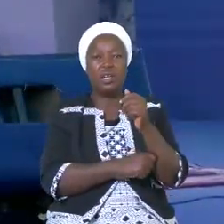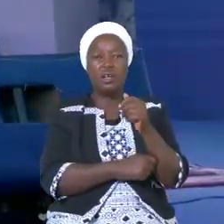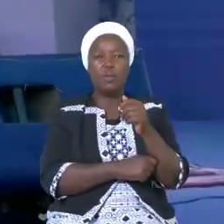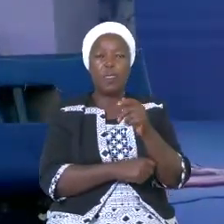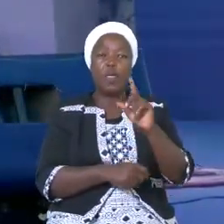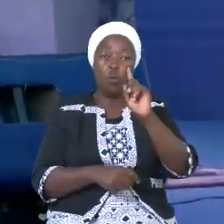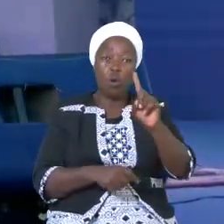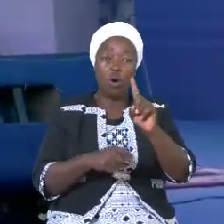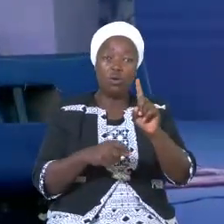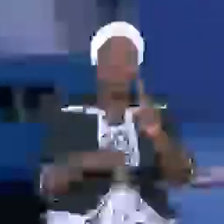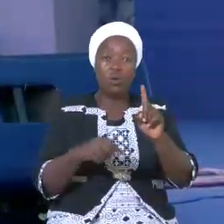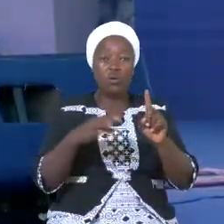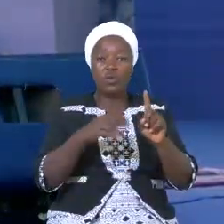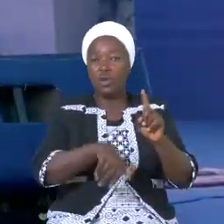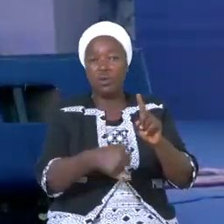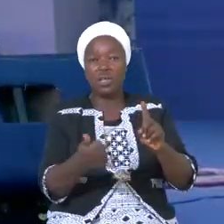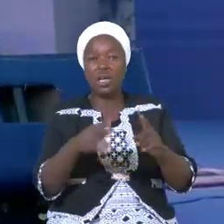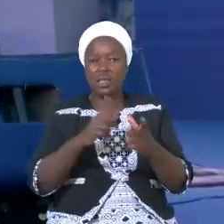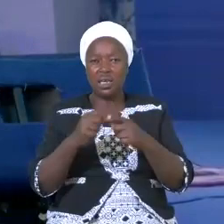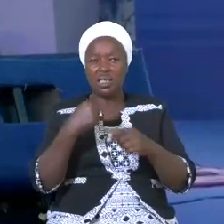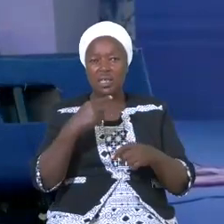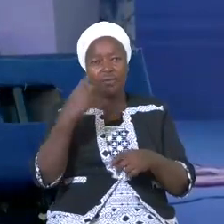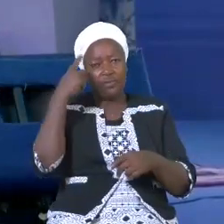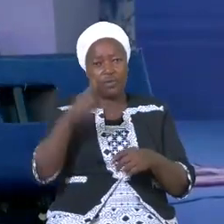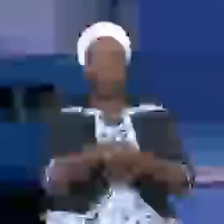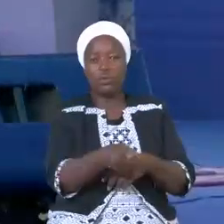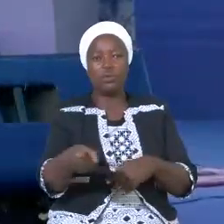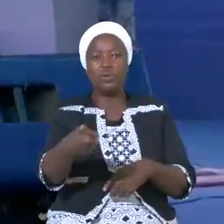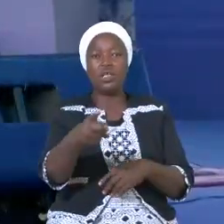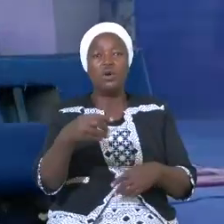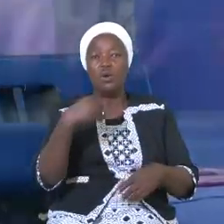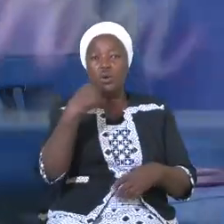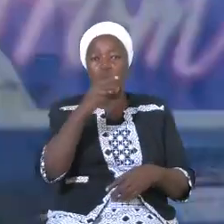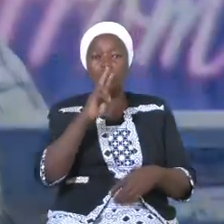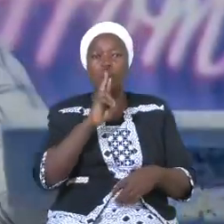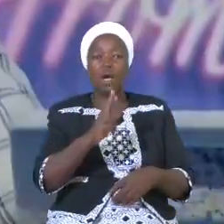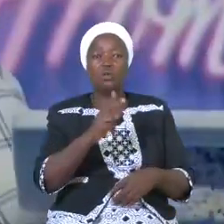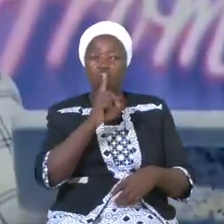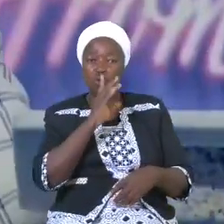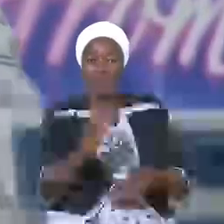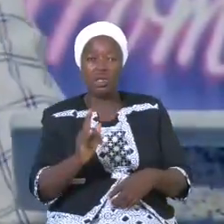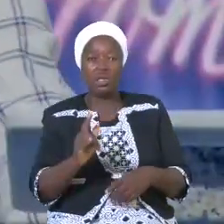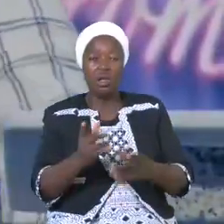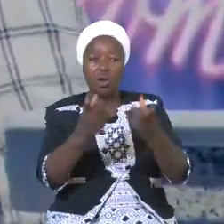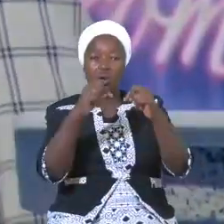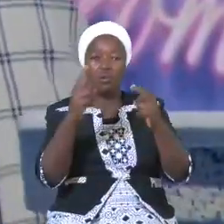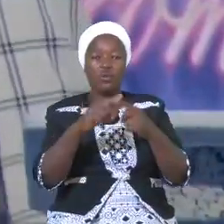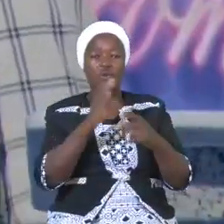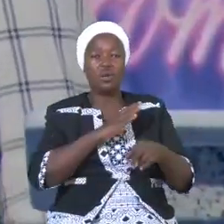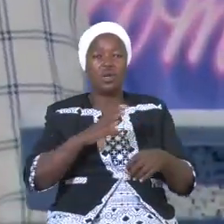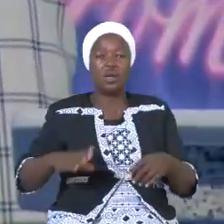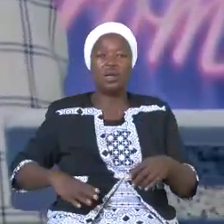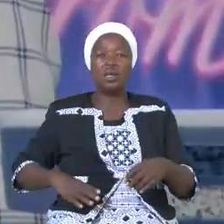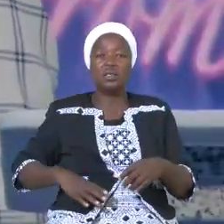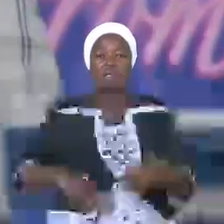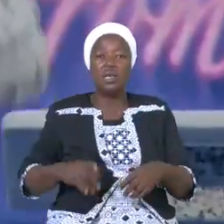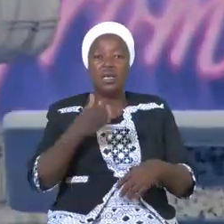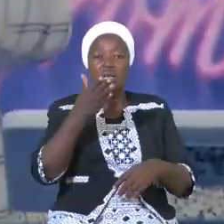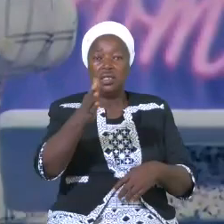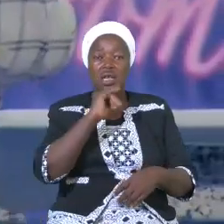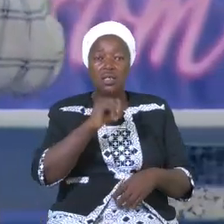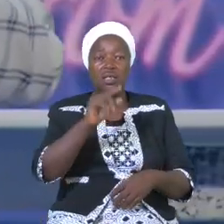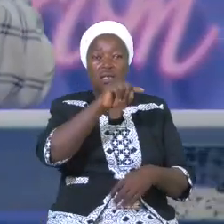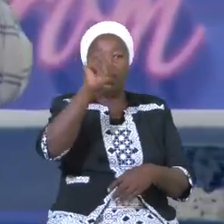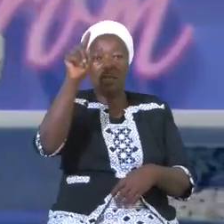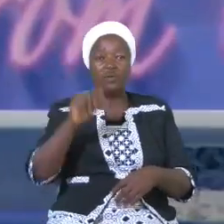other and it says for those who have really come to christ there is therefore now no